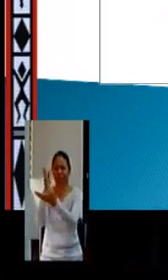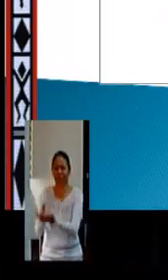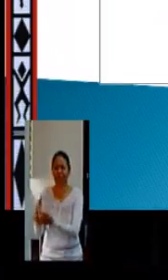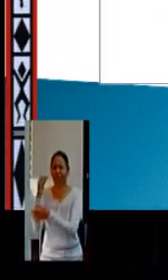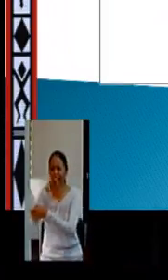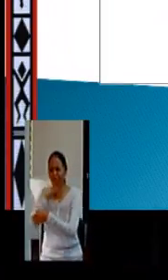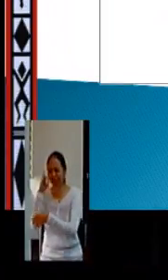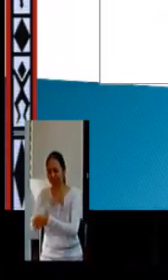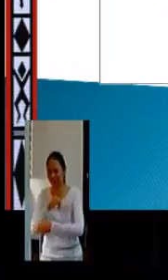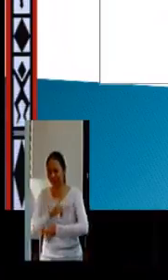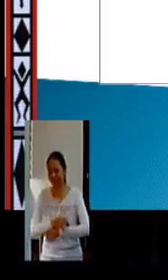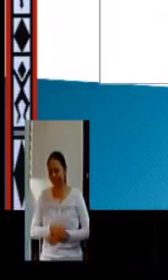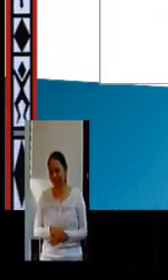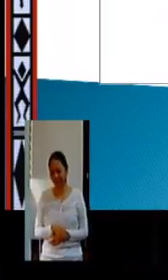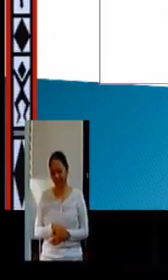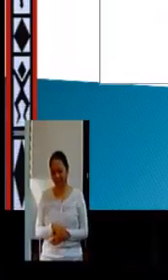Ifugao.